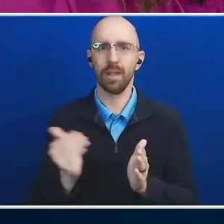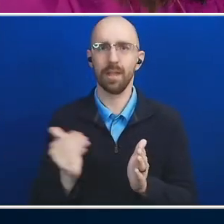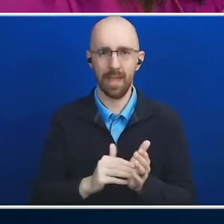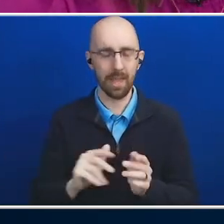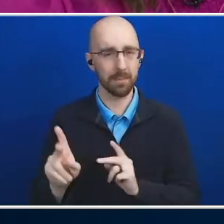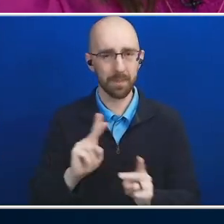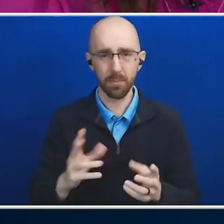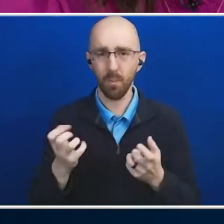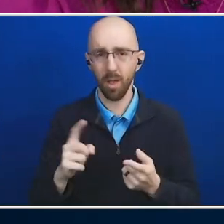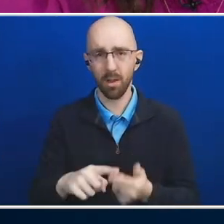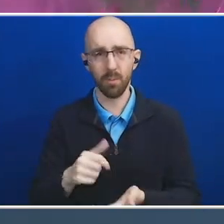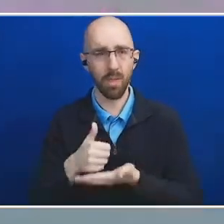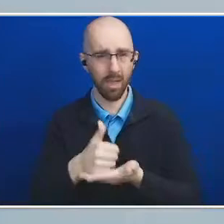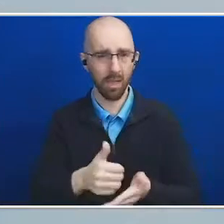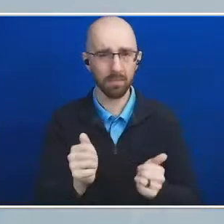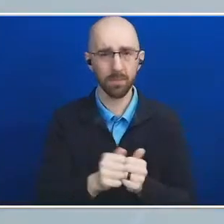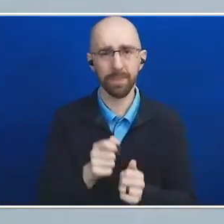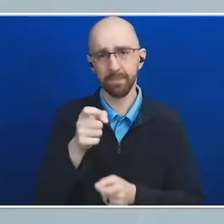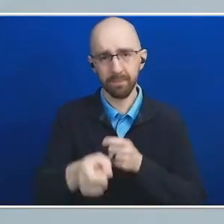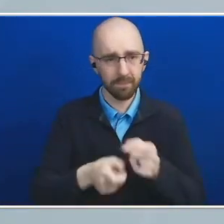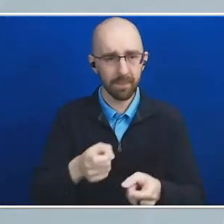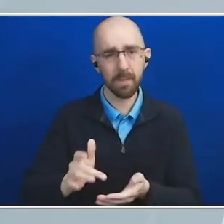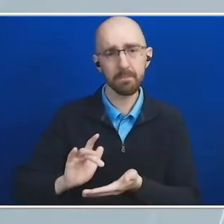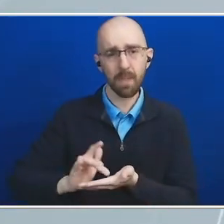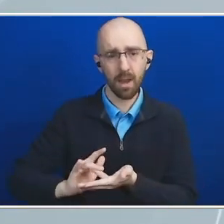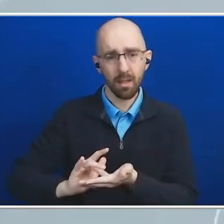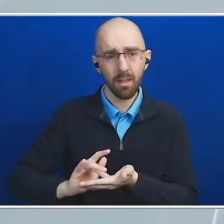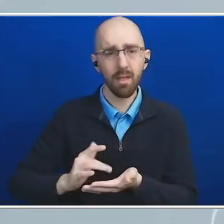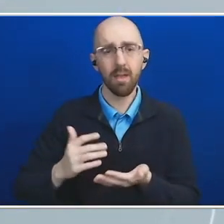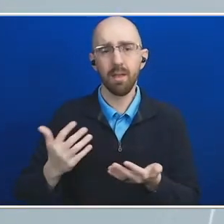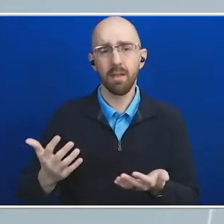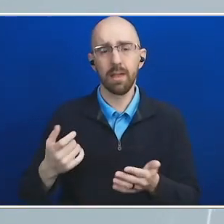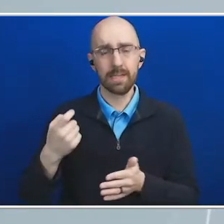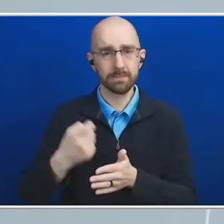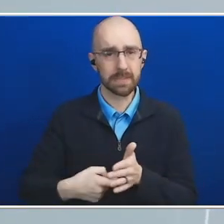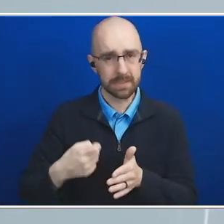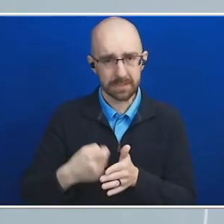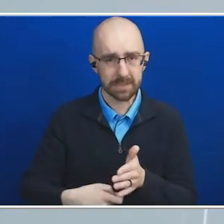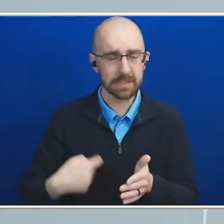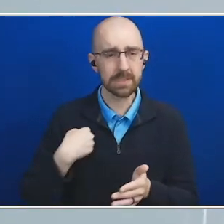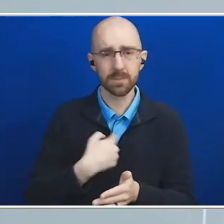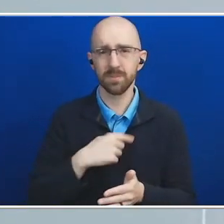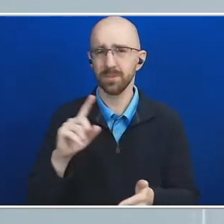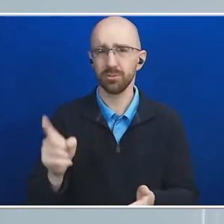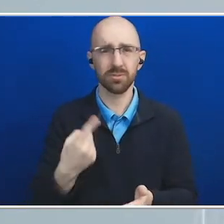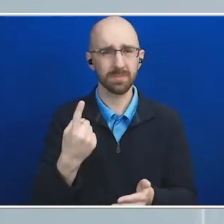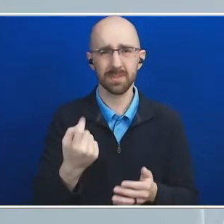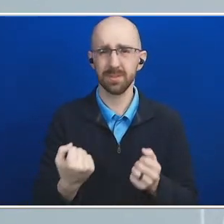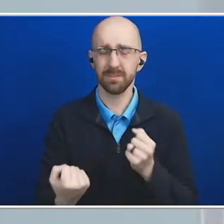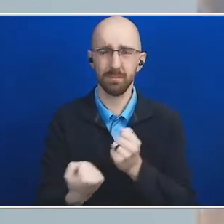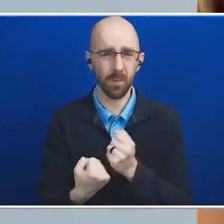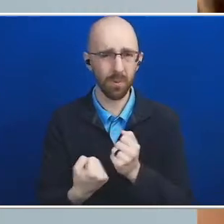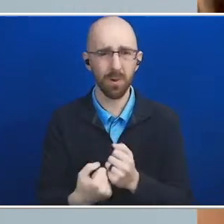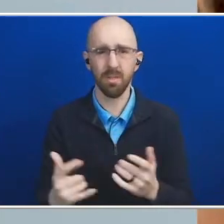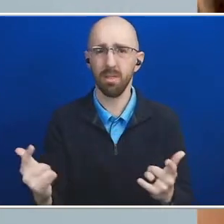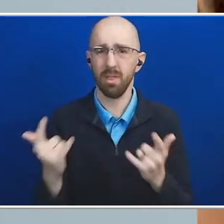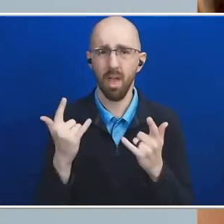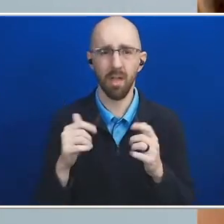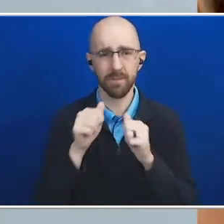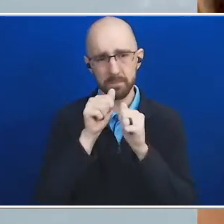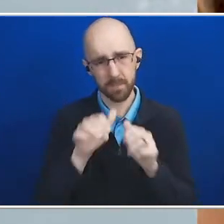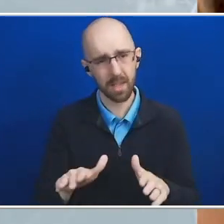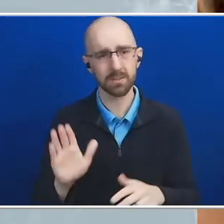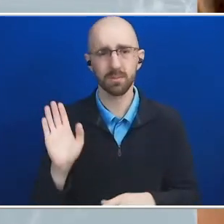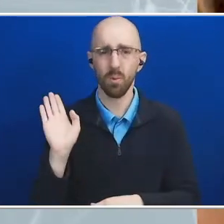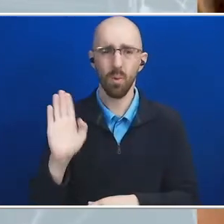with contributing to our medical expenses, and we have just been supported and loved and blessed the whole way, and we just want to say